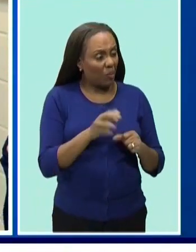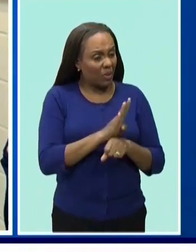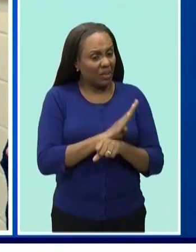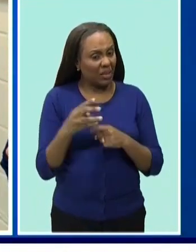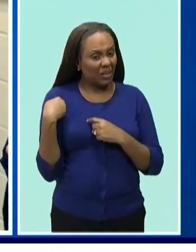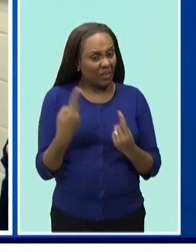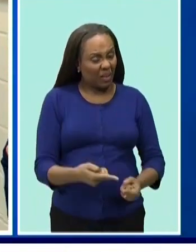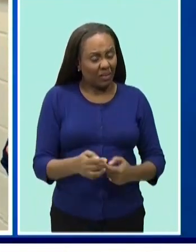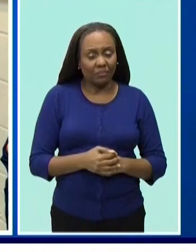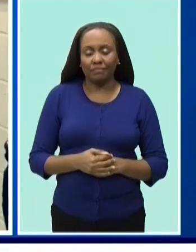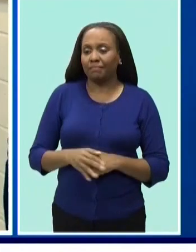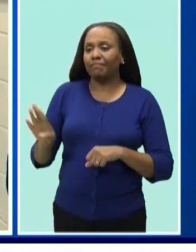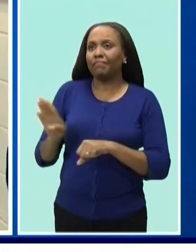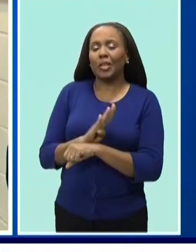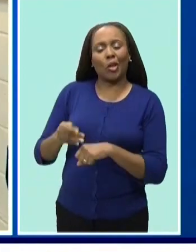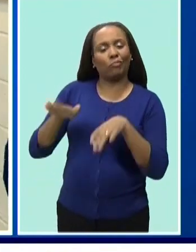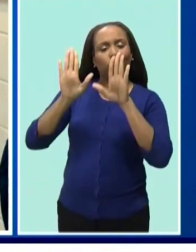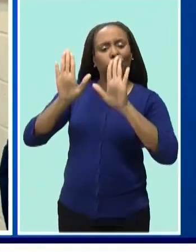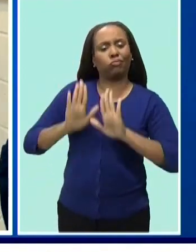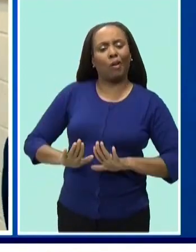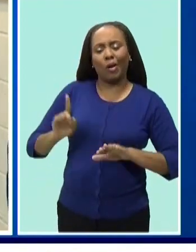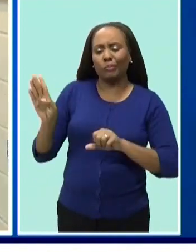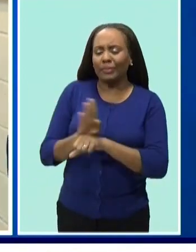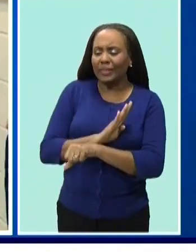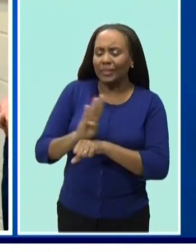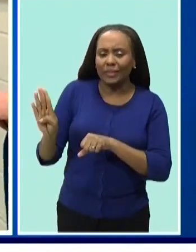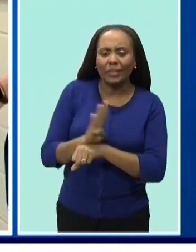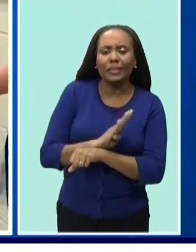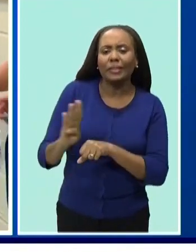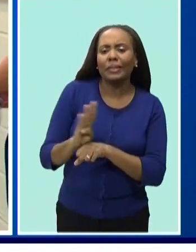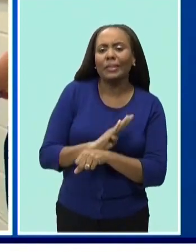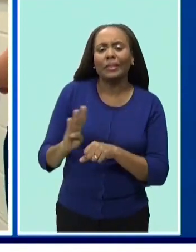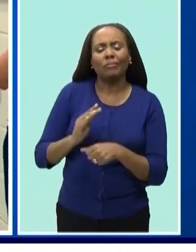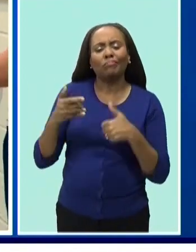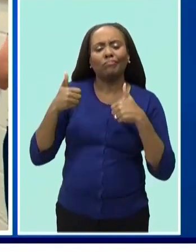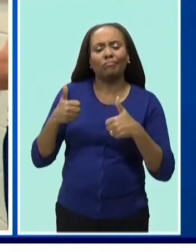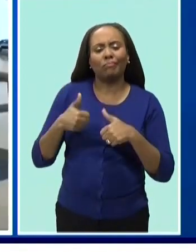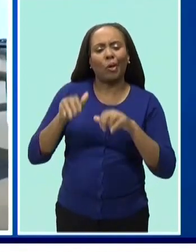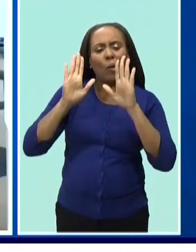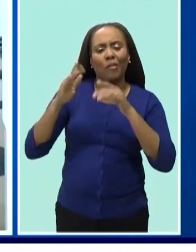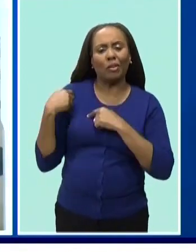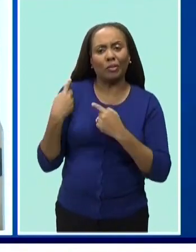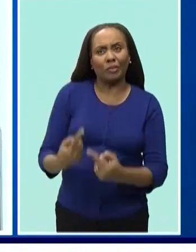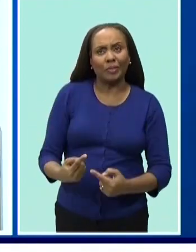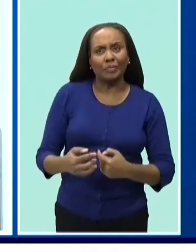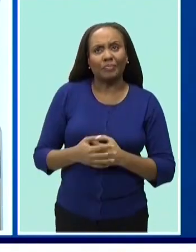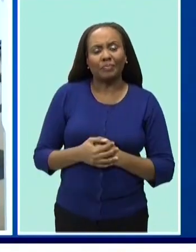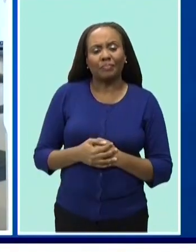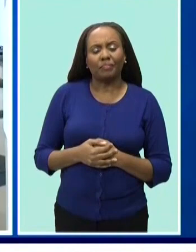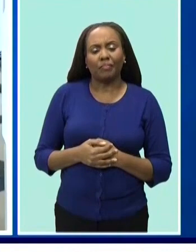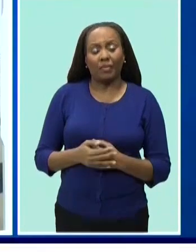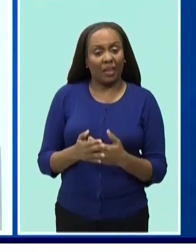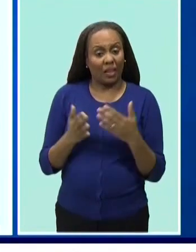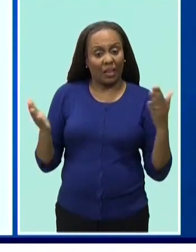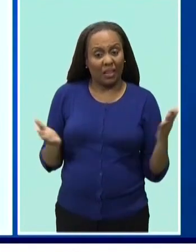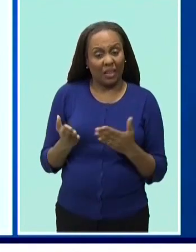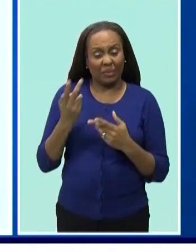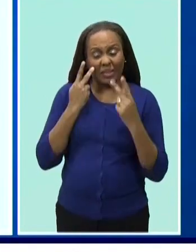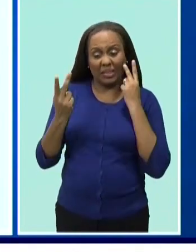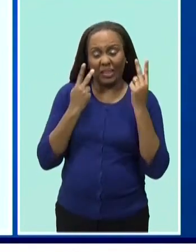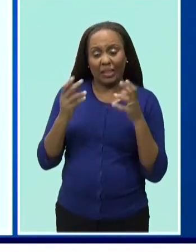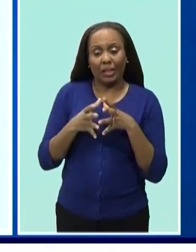has been great, very, very, very, very busy. Yes, but great business so far. Definitely down here we've seen a lot